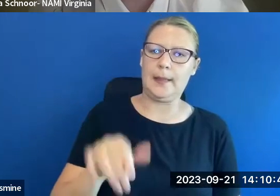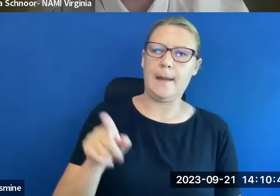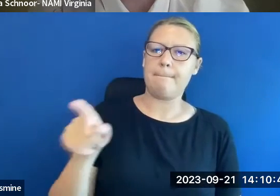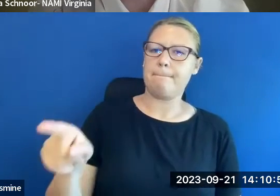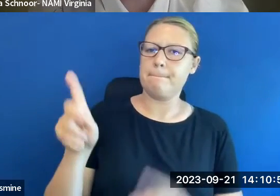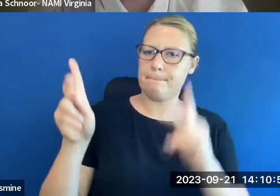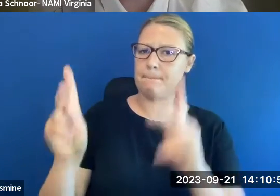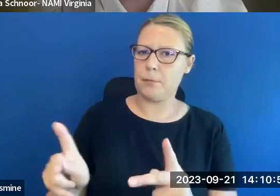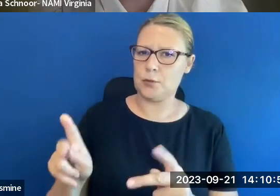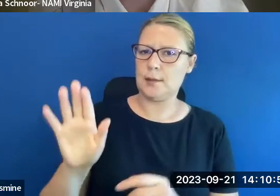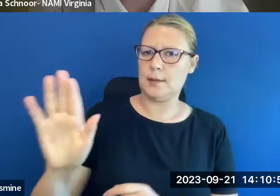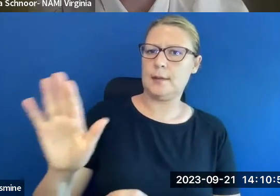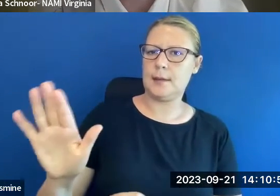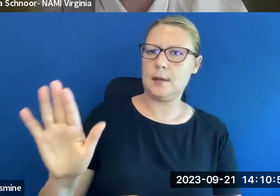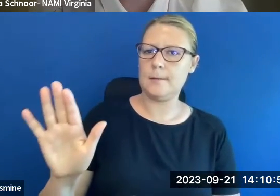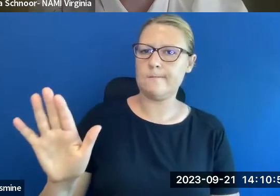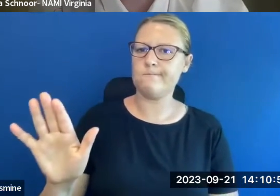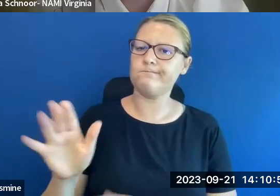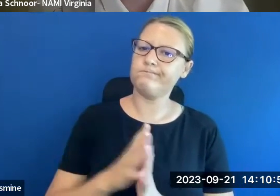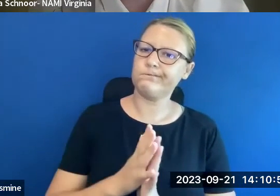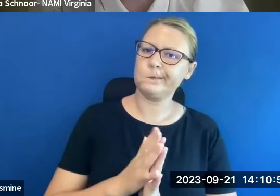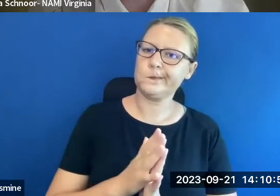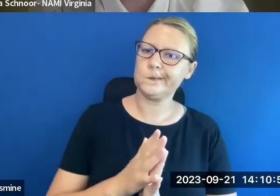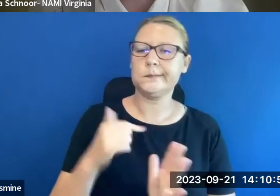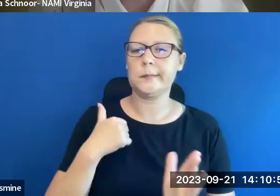was being